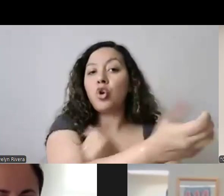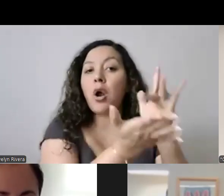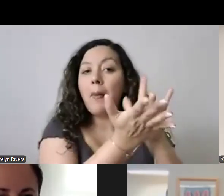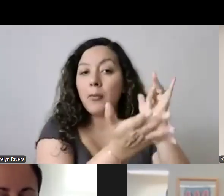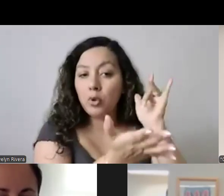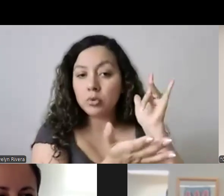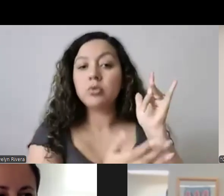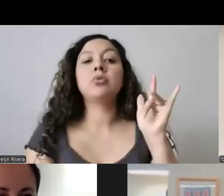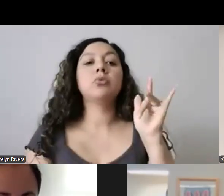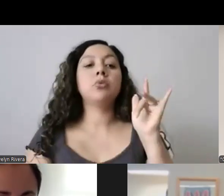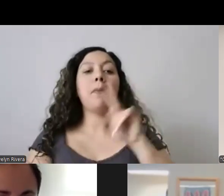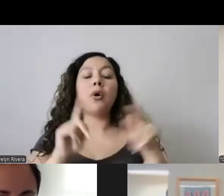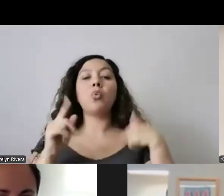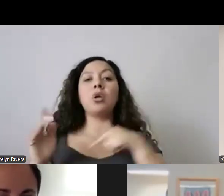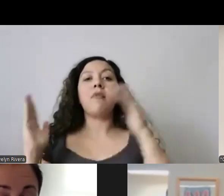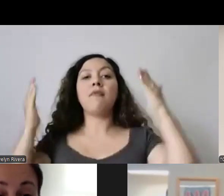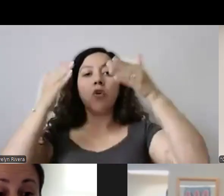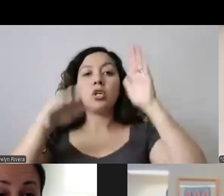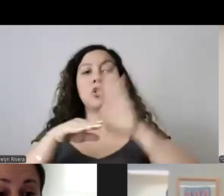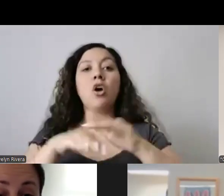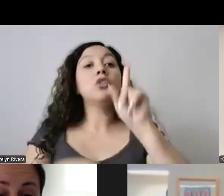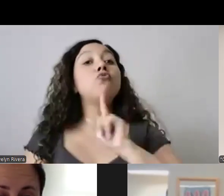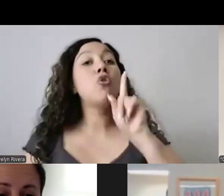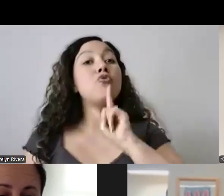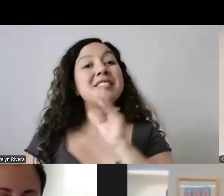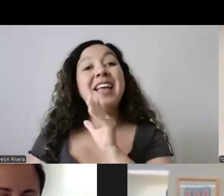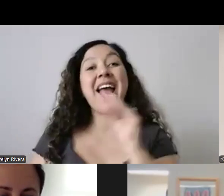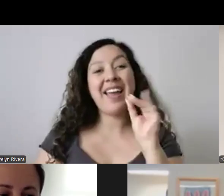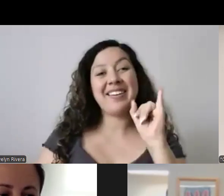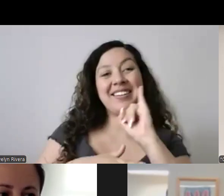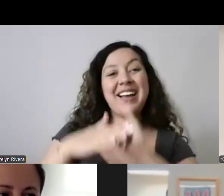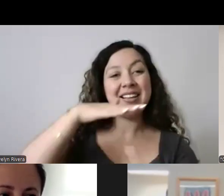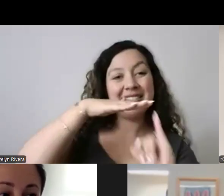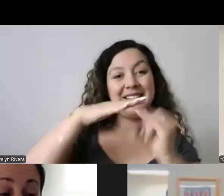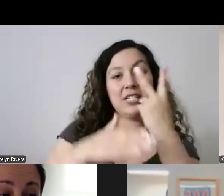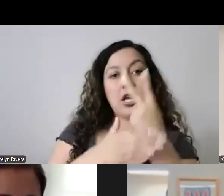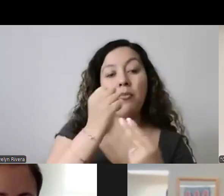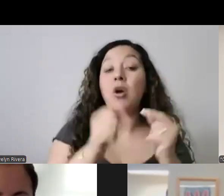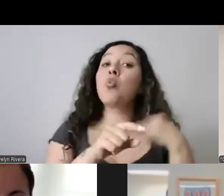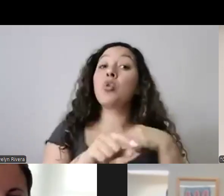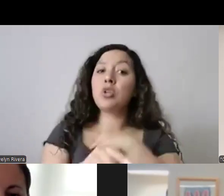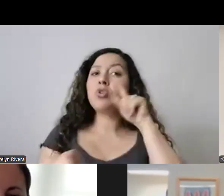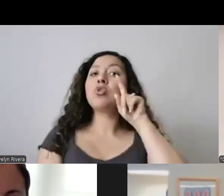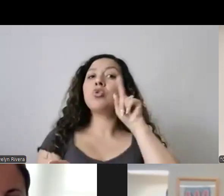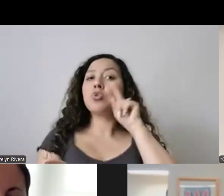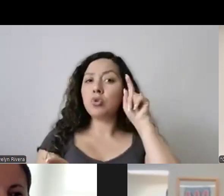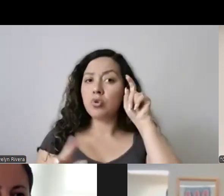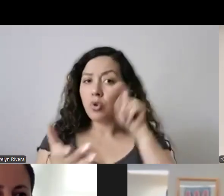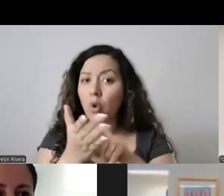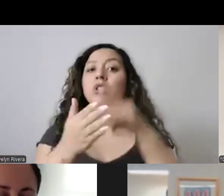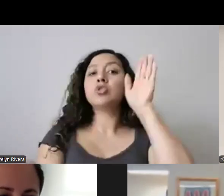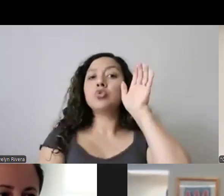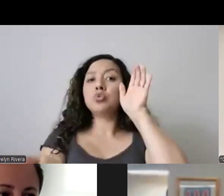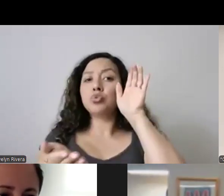to address loneliness and isolation. And we did see both a reduction in loneliness and isolation and associated